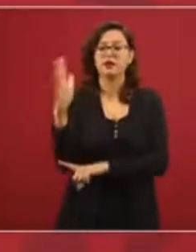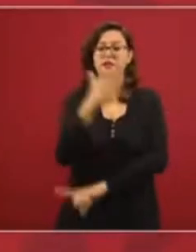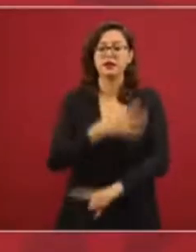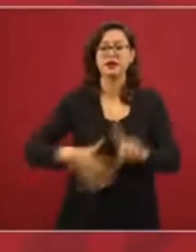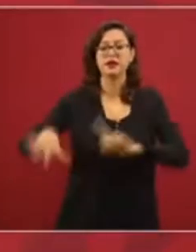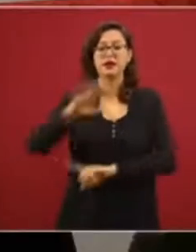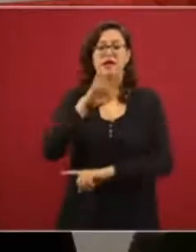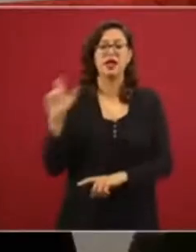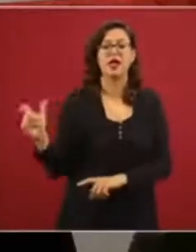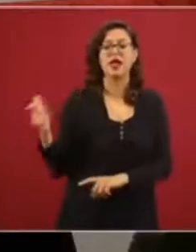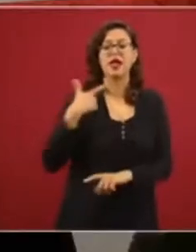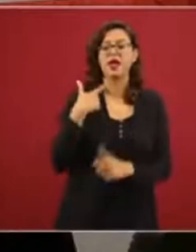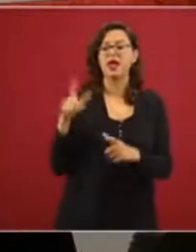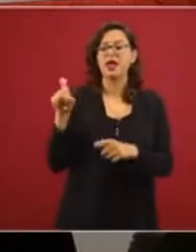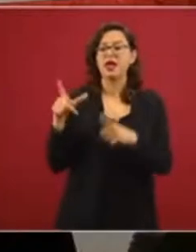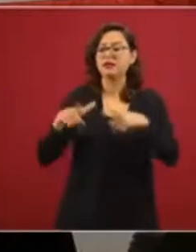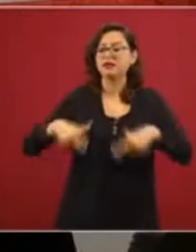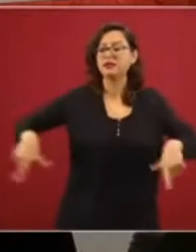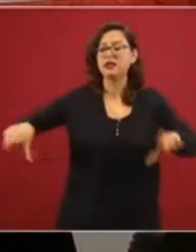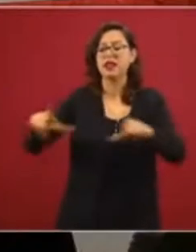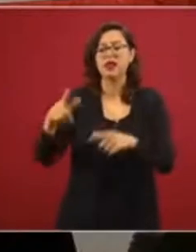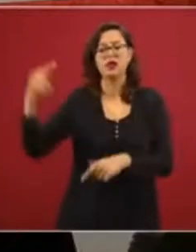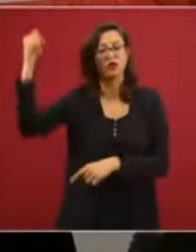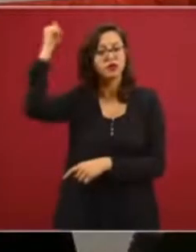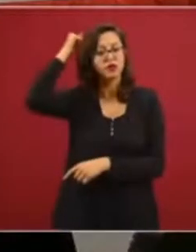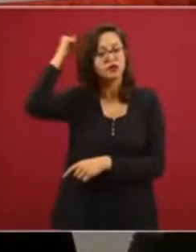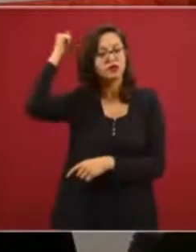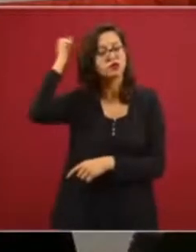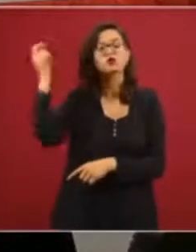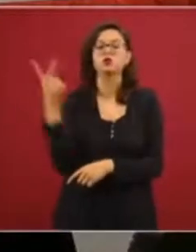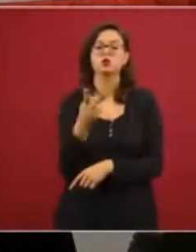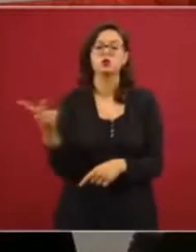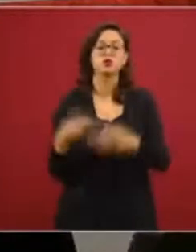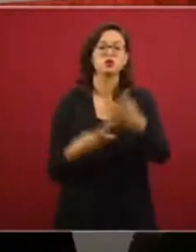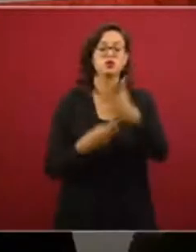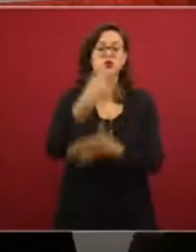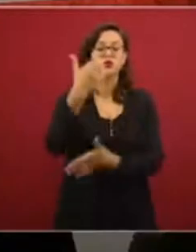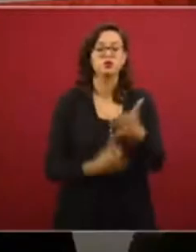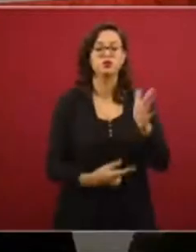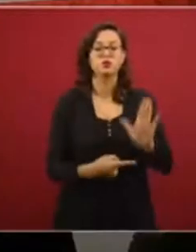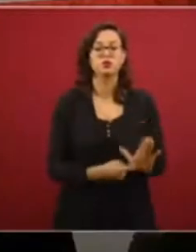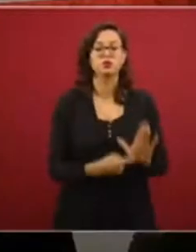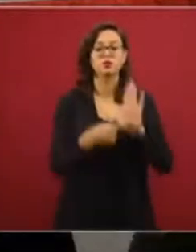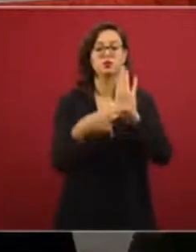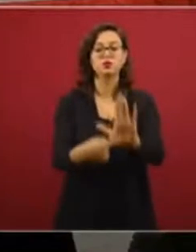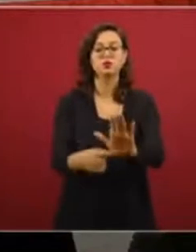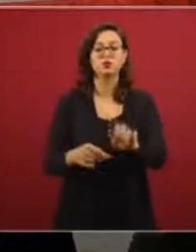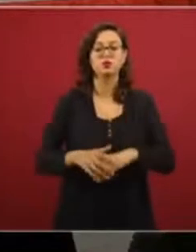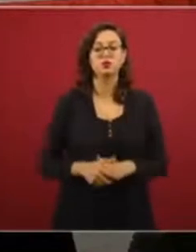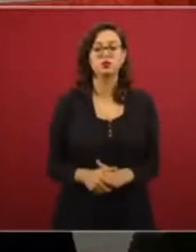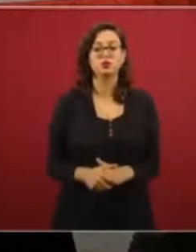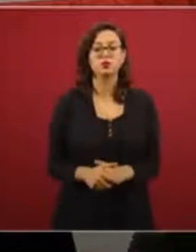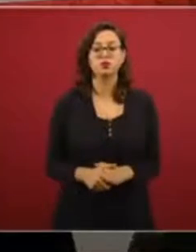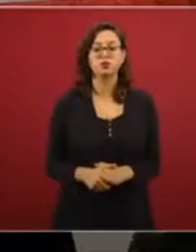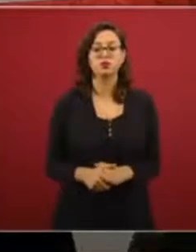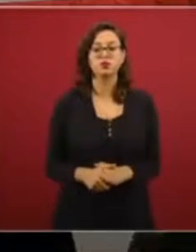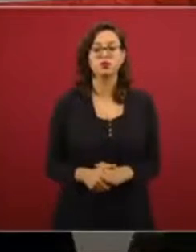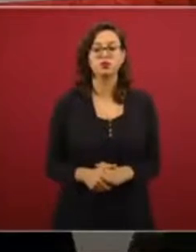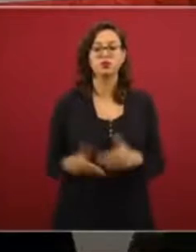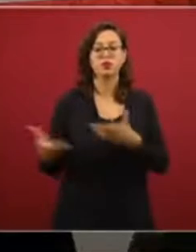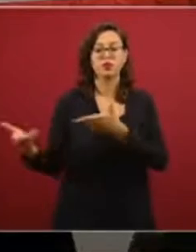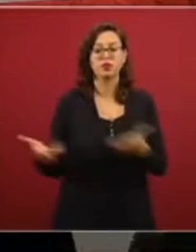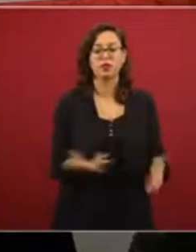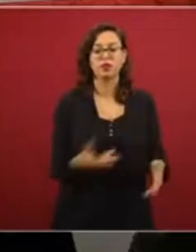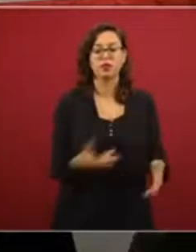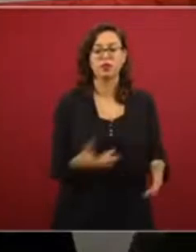Lago de Texcoco. Ellos van a presentar este proyecto. Entonces vamos a comenzar con el doctor